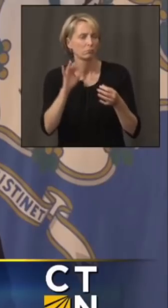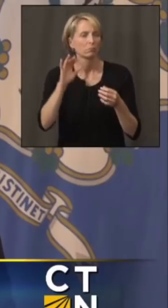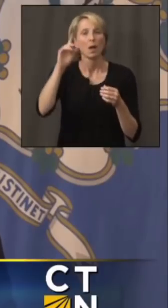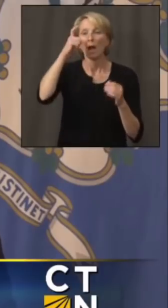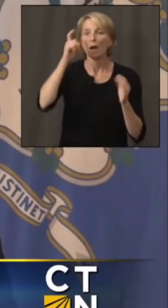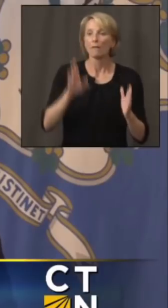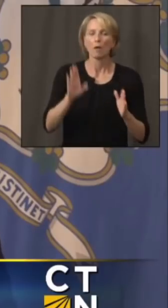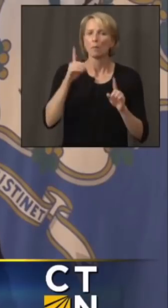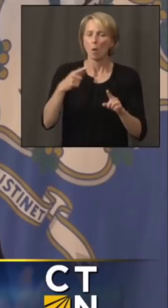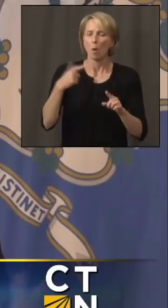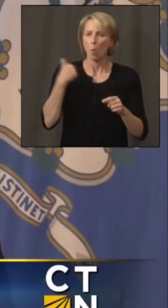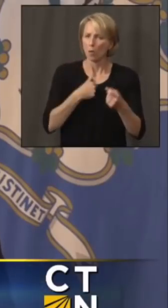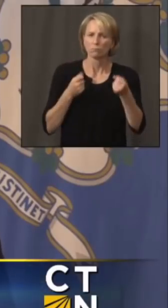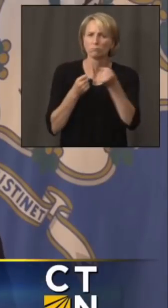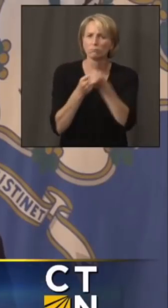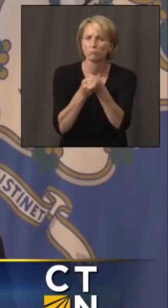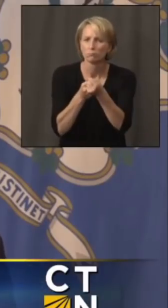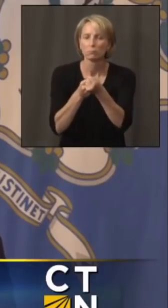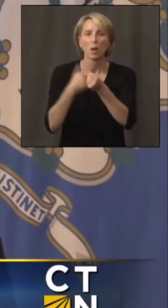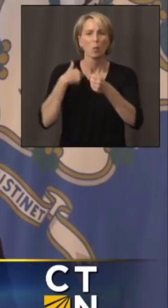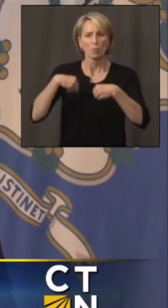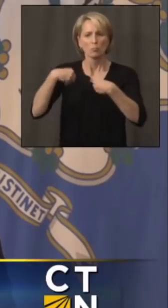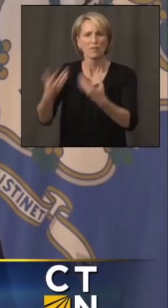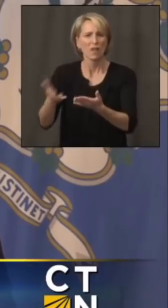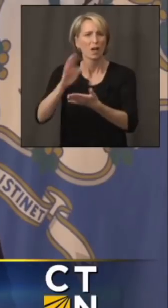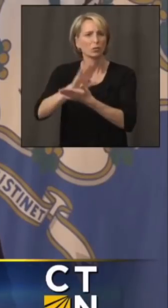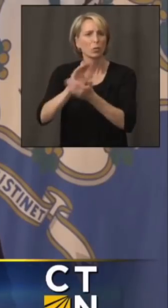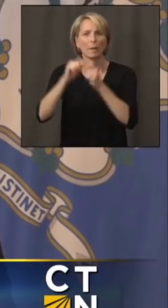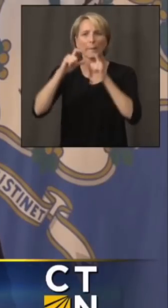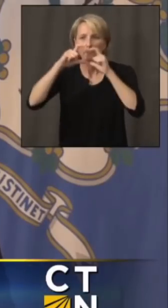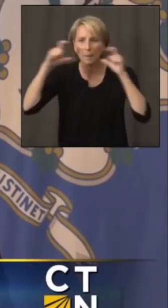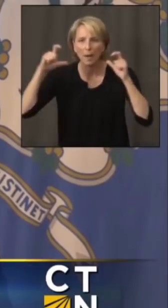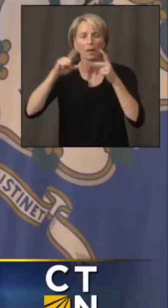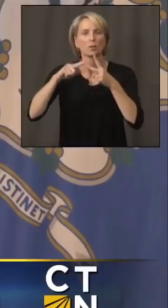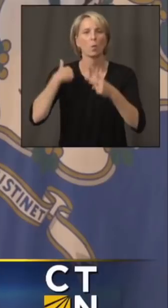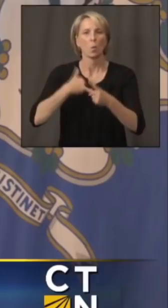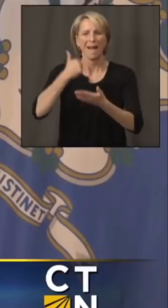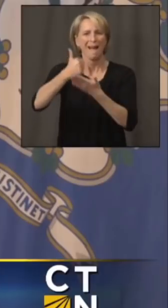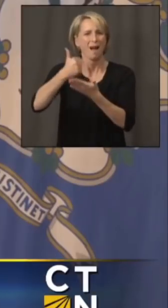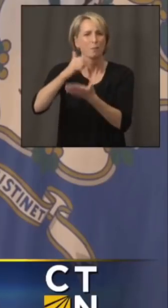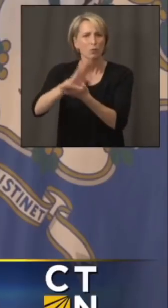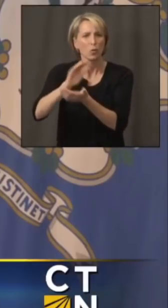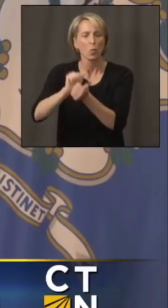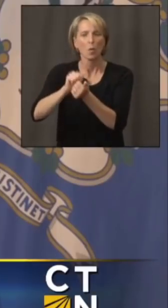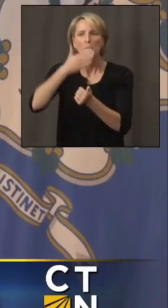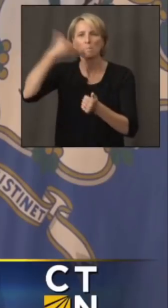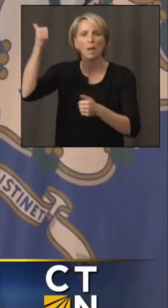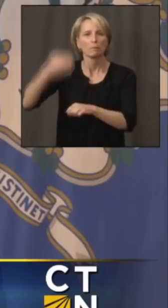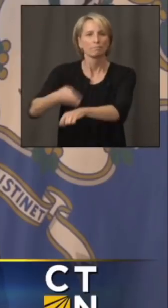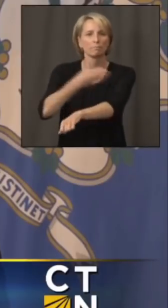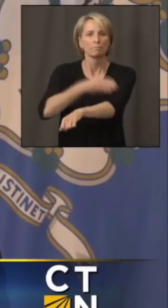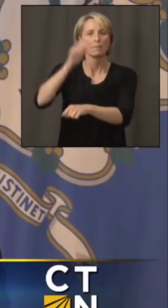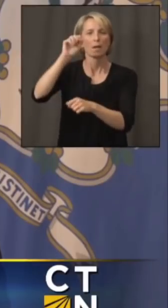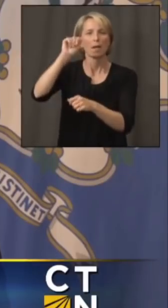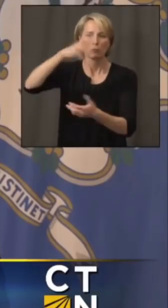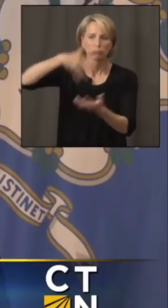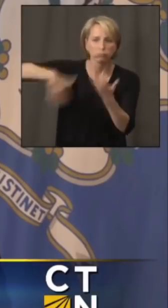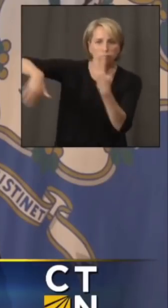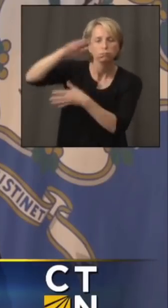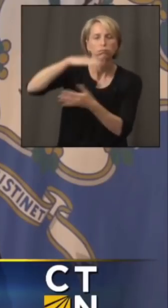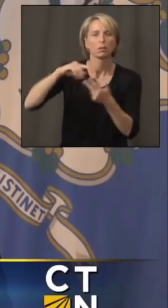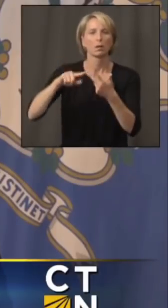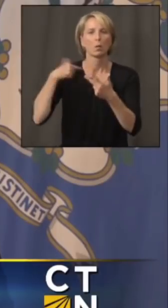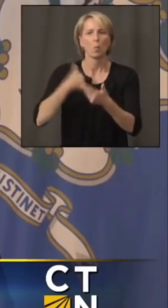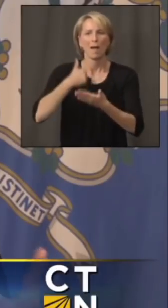back. We're providing all the masks that you need. We're working on the ventilation systems. We're doing the disinfecting. We're making